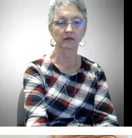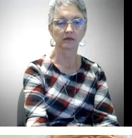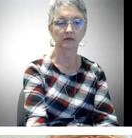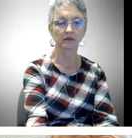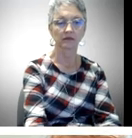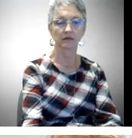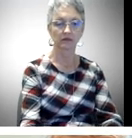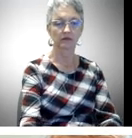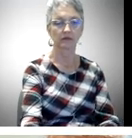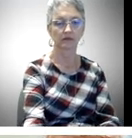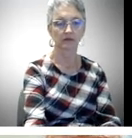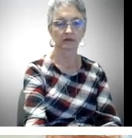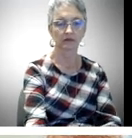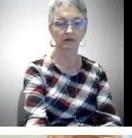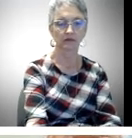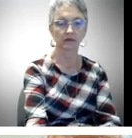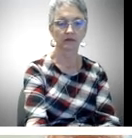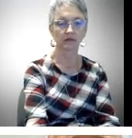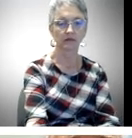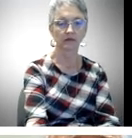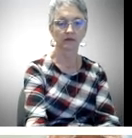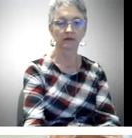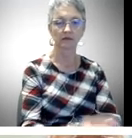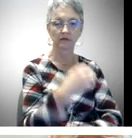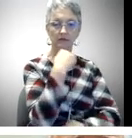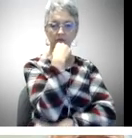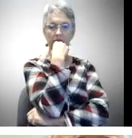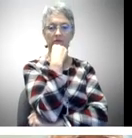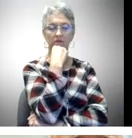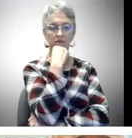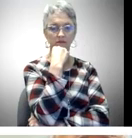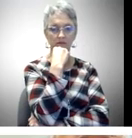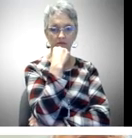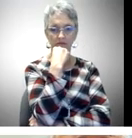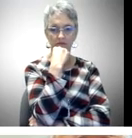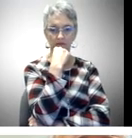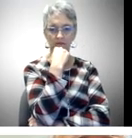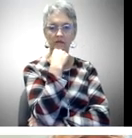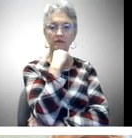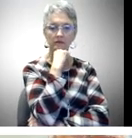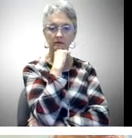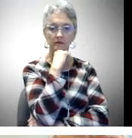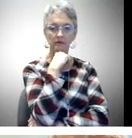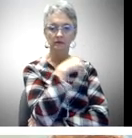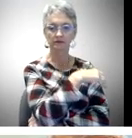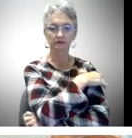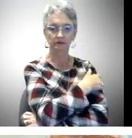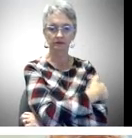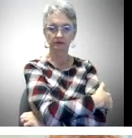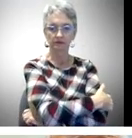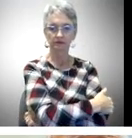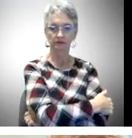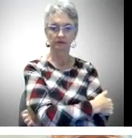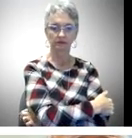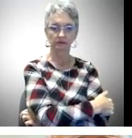their focus is more on guardianship issues, and they're out of Virginia. And they represented Jenny, and they were able to show in the